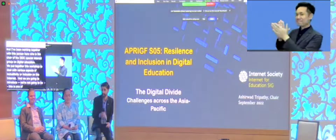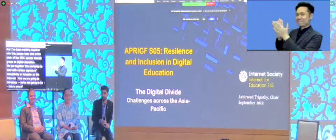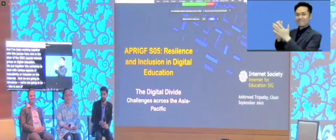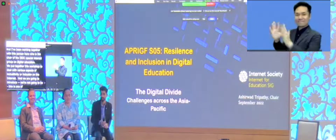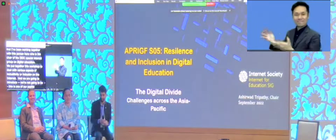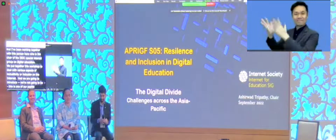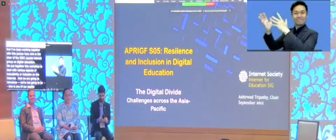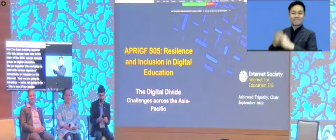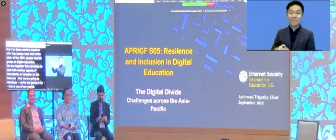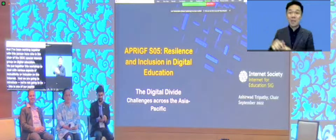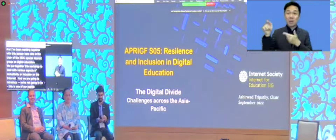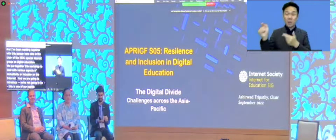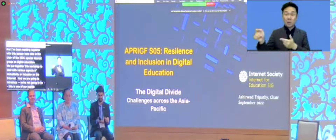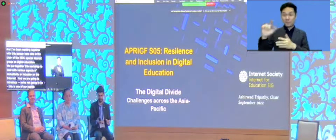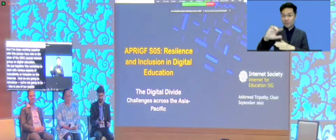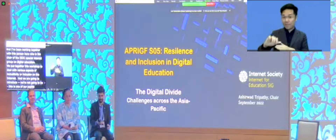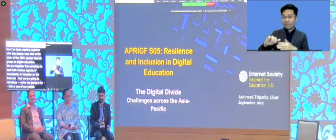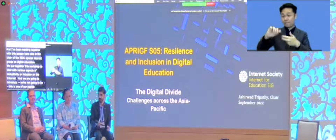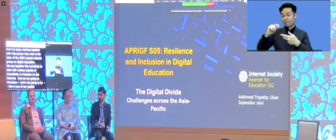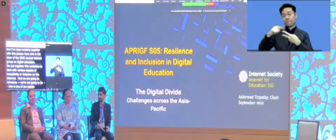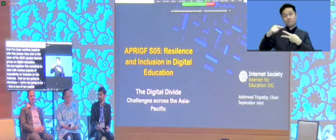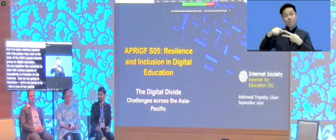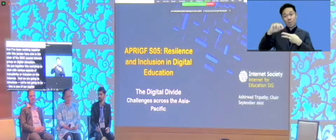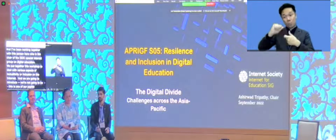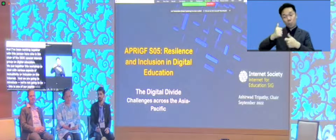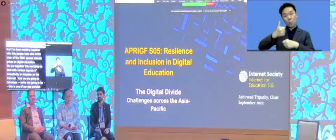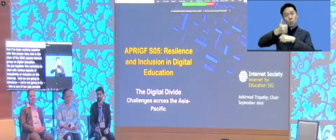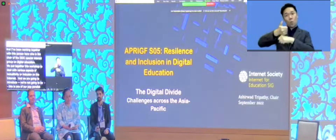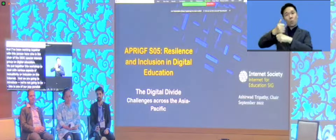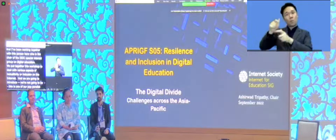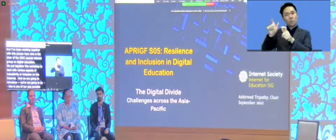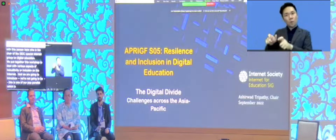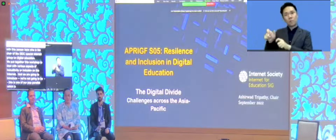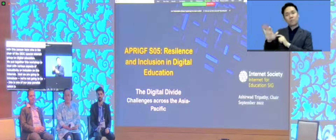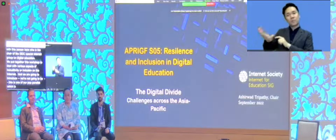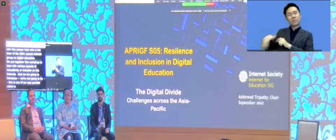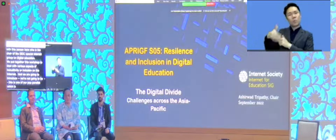and is a co-founder of Educating Nepal.